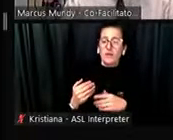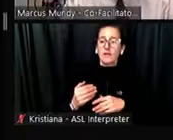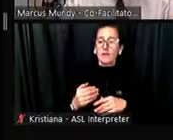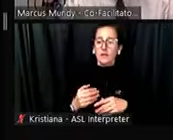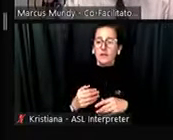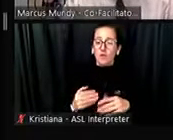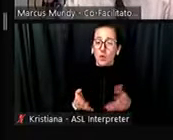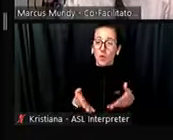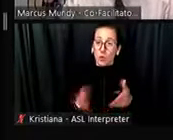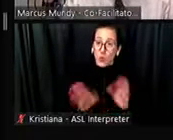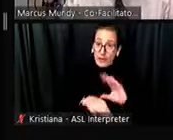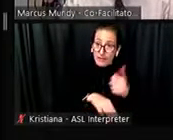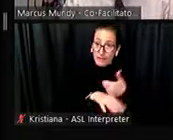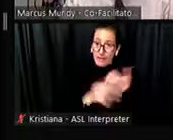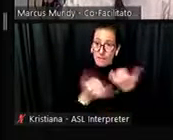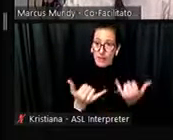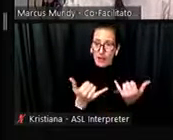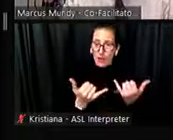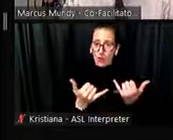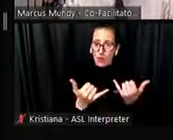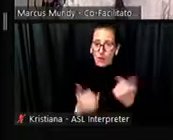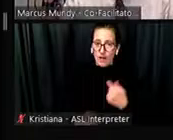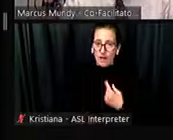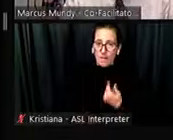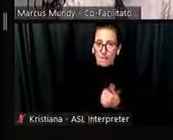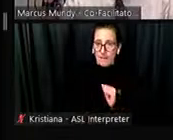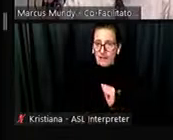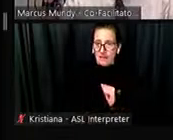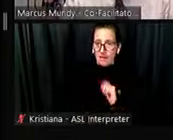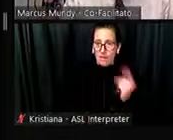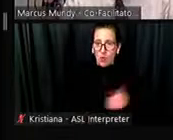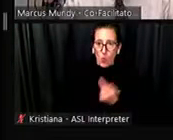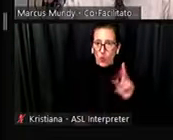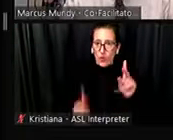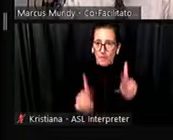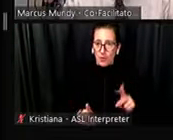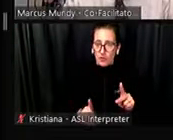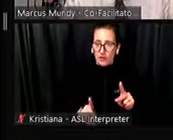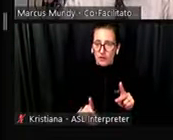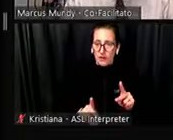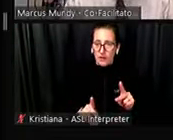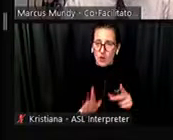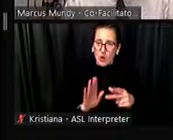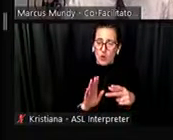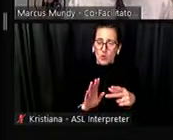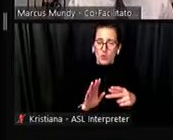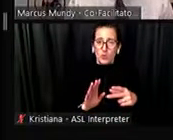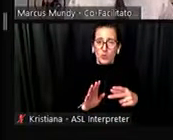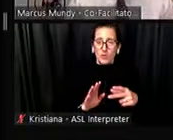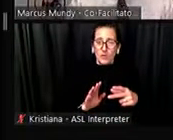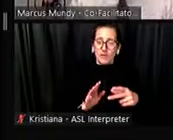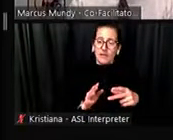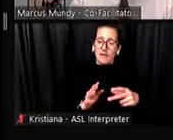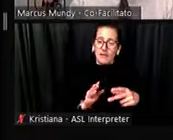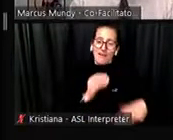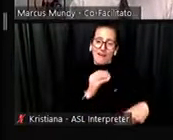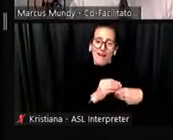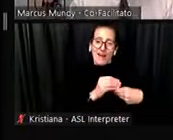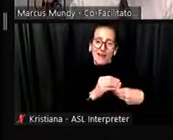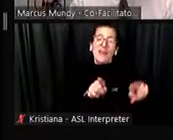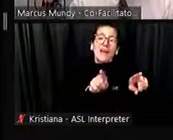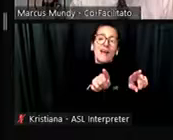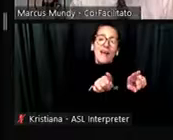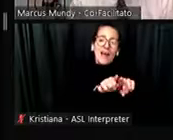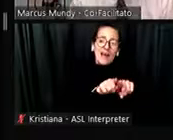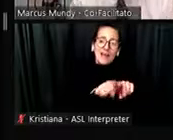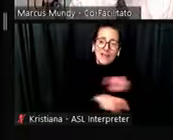only one who's still on as a panelist to respond to that request. So, but no, I